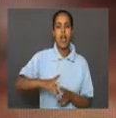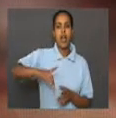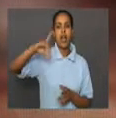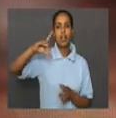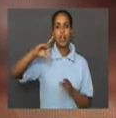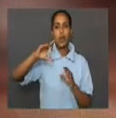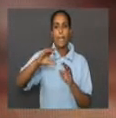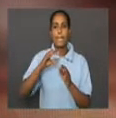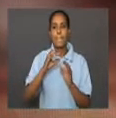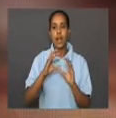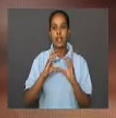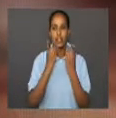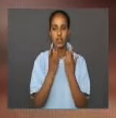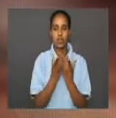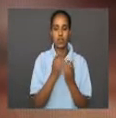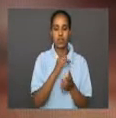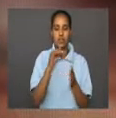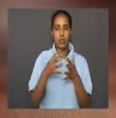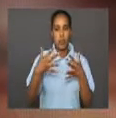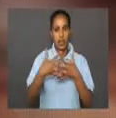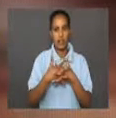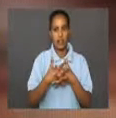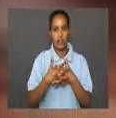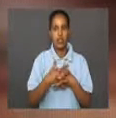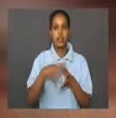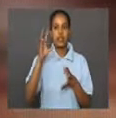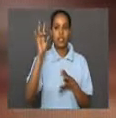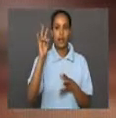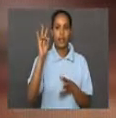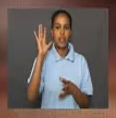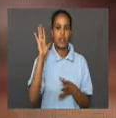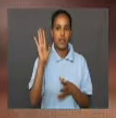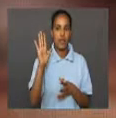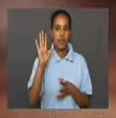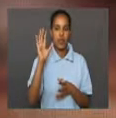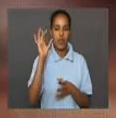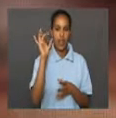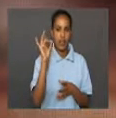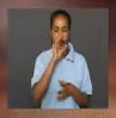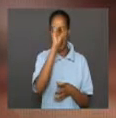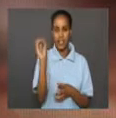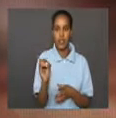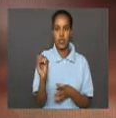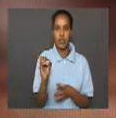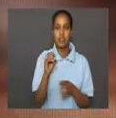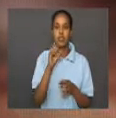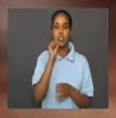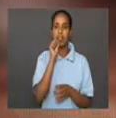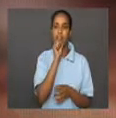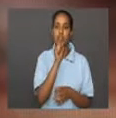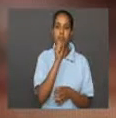highly branched. It makes up 75 to 80% of